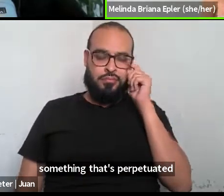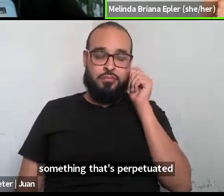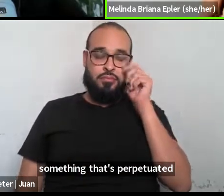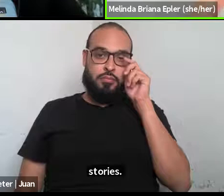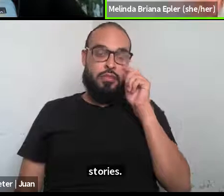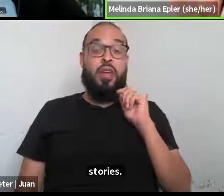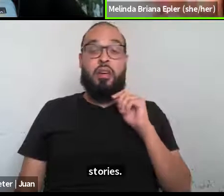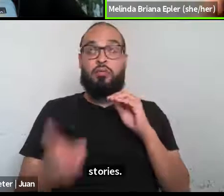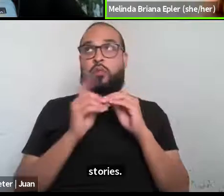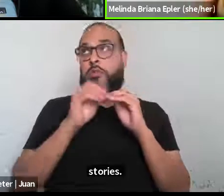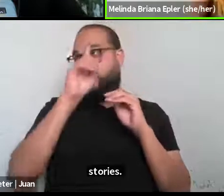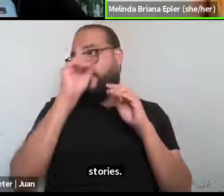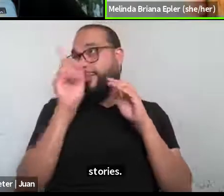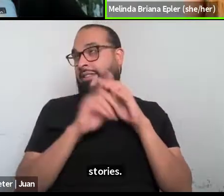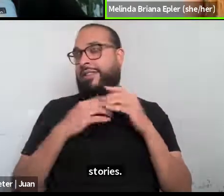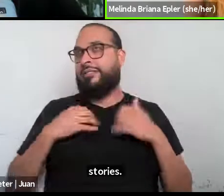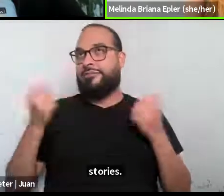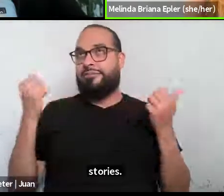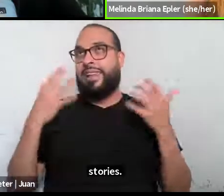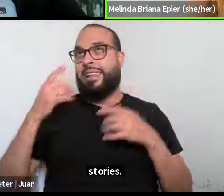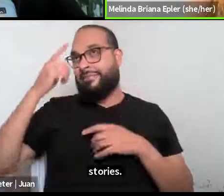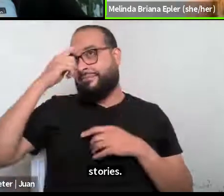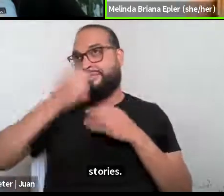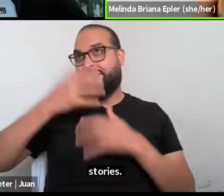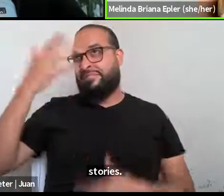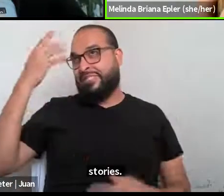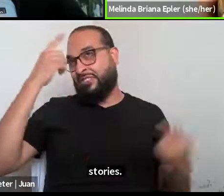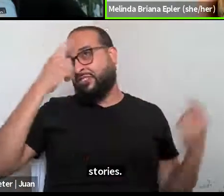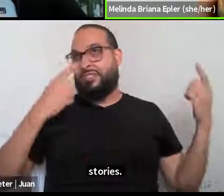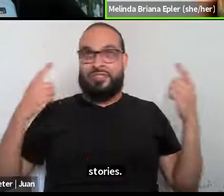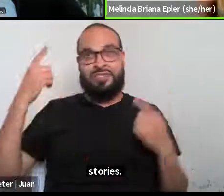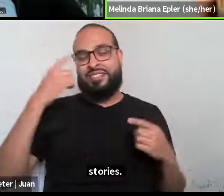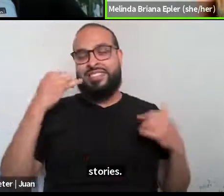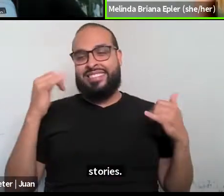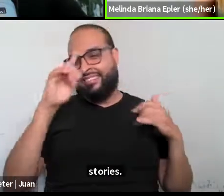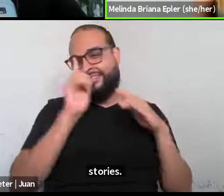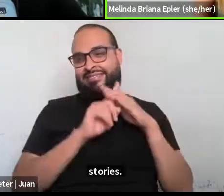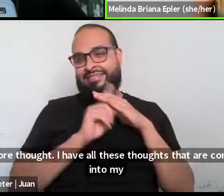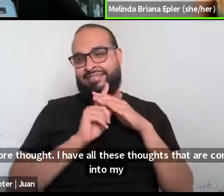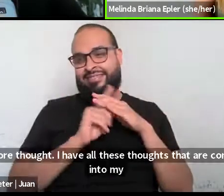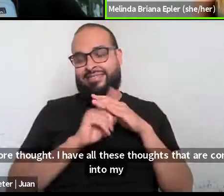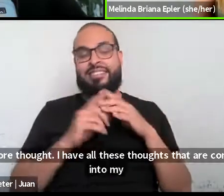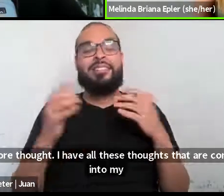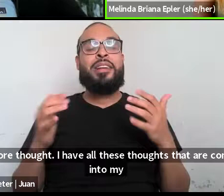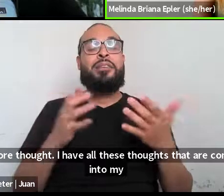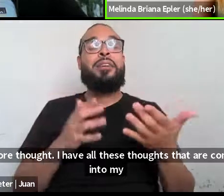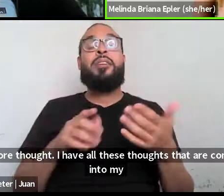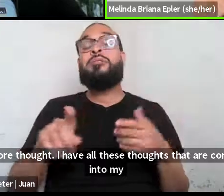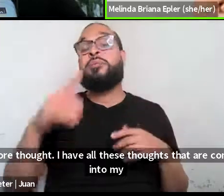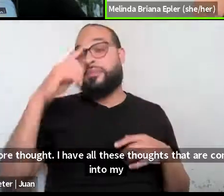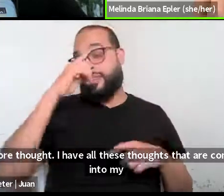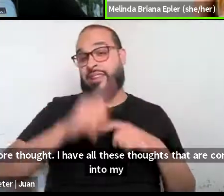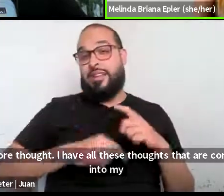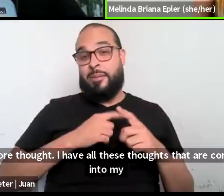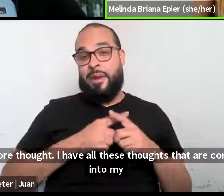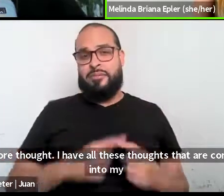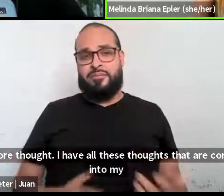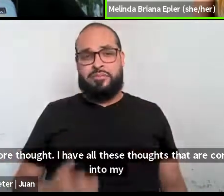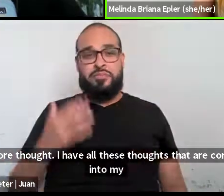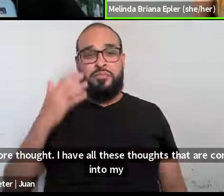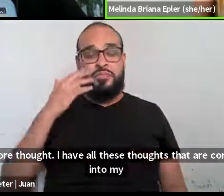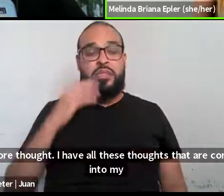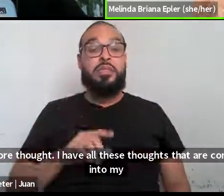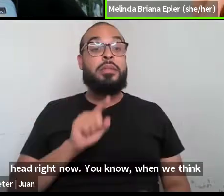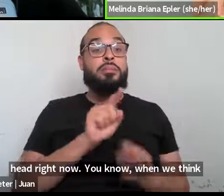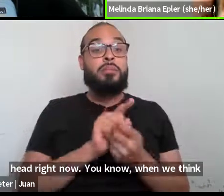One more thought. I have all these thoughts that are coming into my head right now. When we think about even just meeting somebody